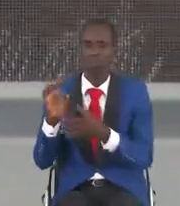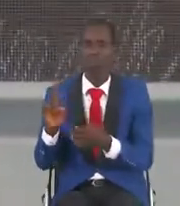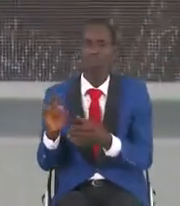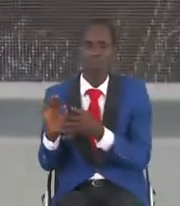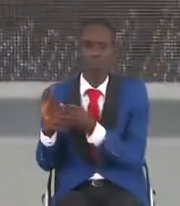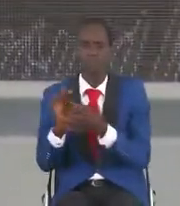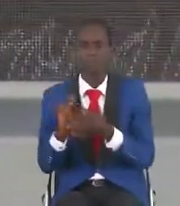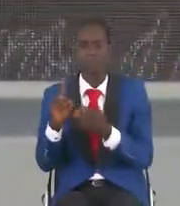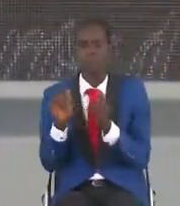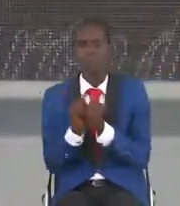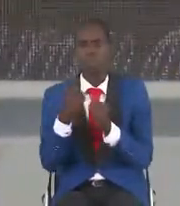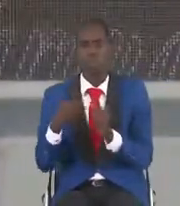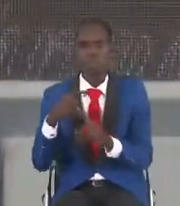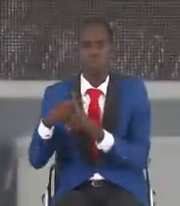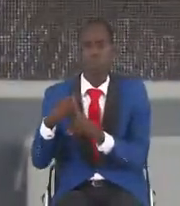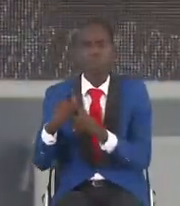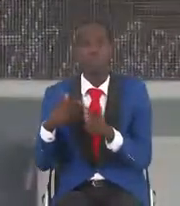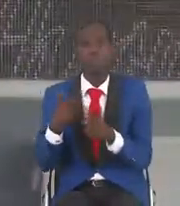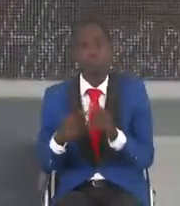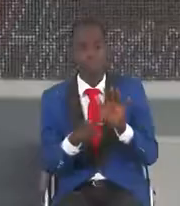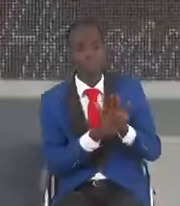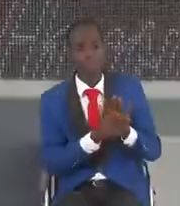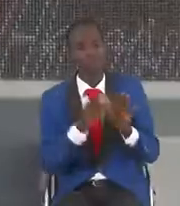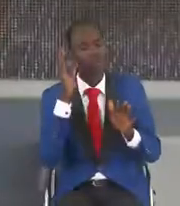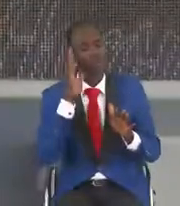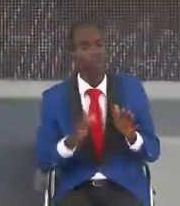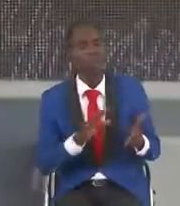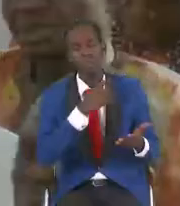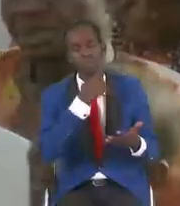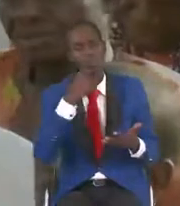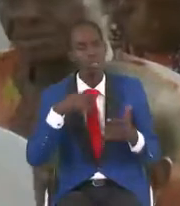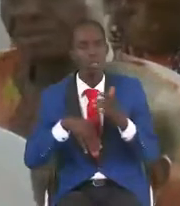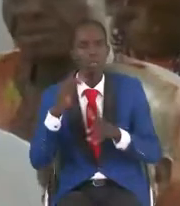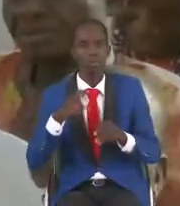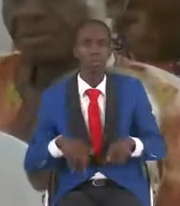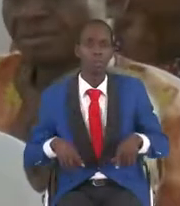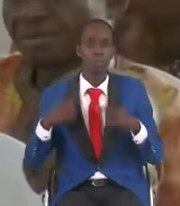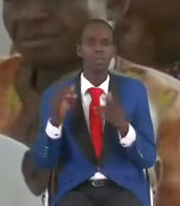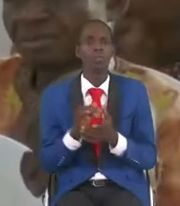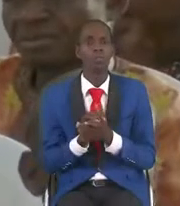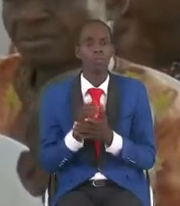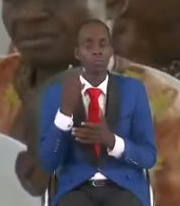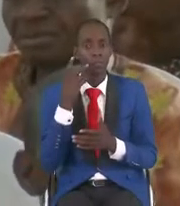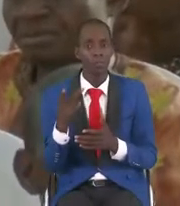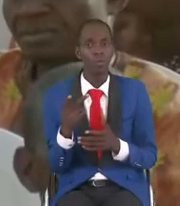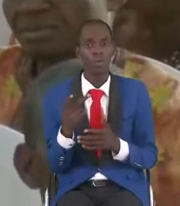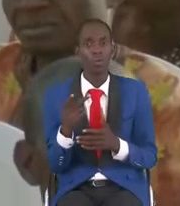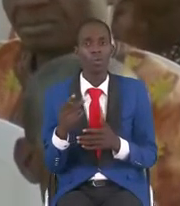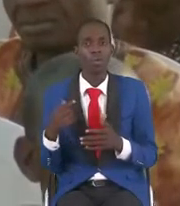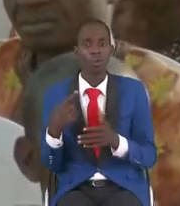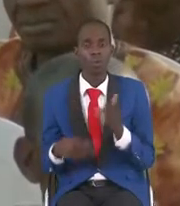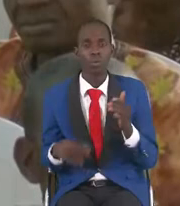the positive, the negative will die out of your life. You see, it is what we concentrate on.